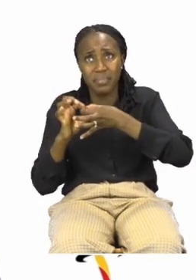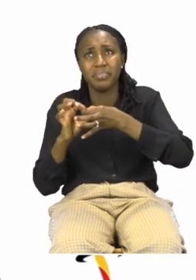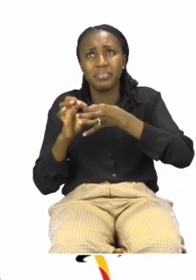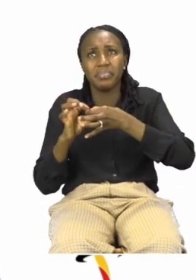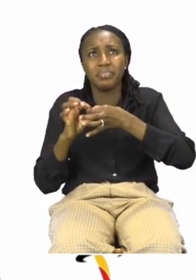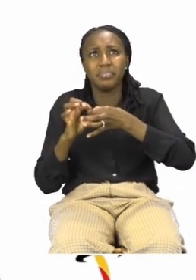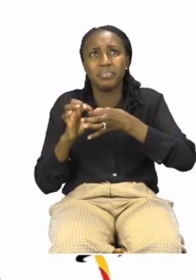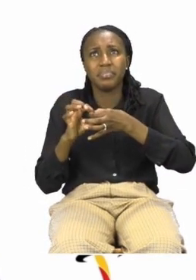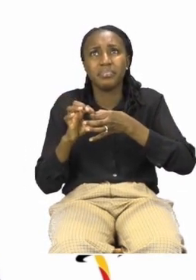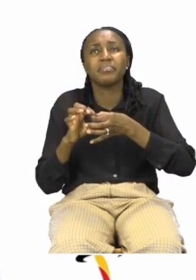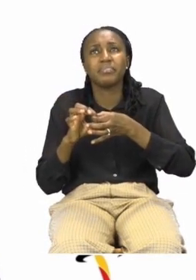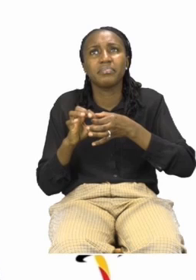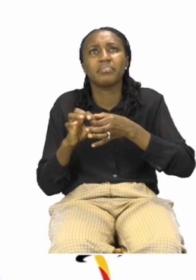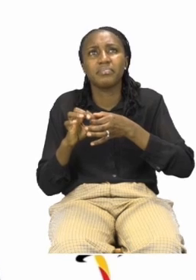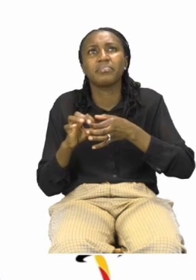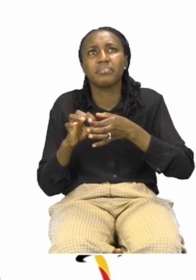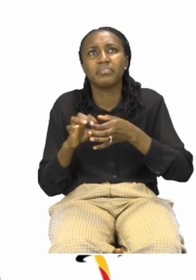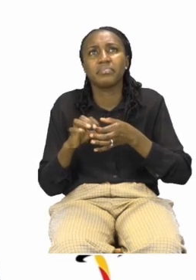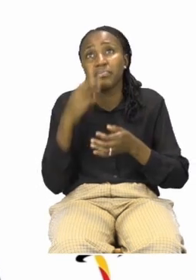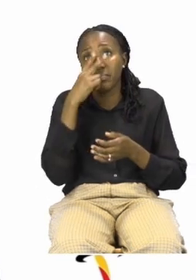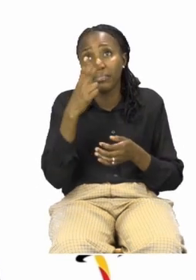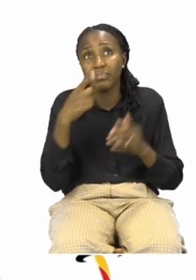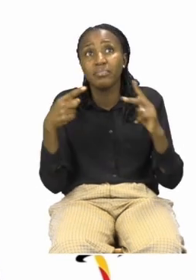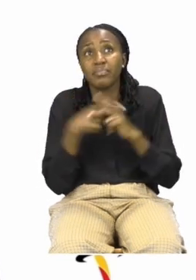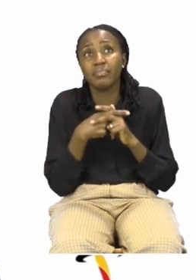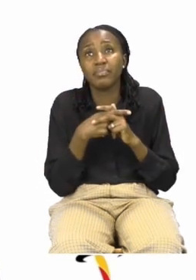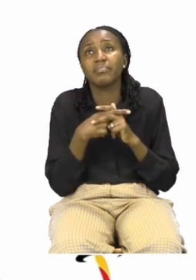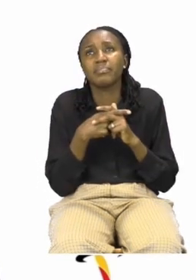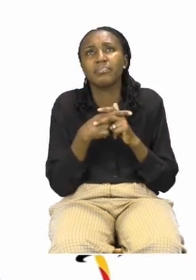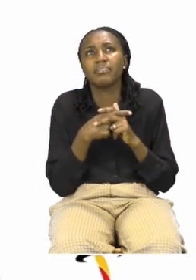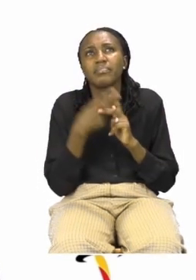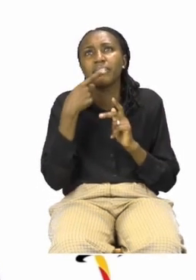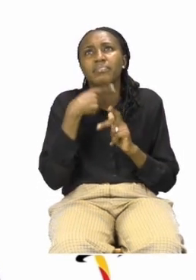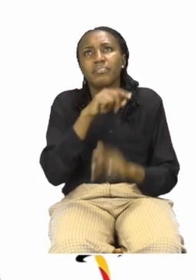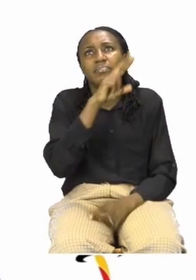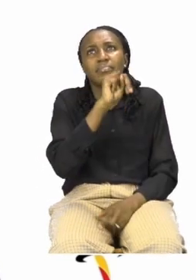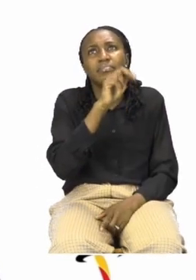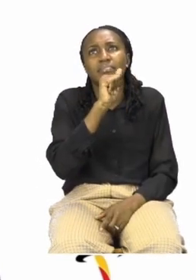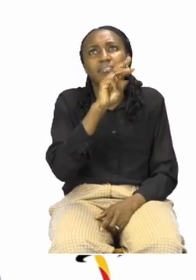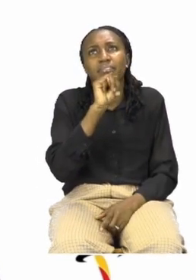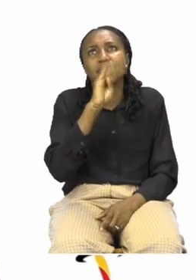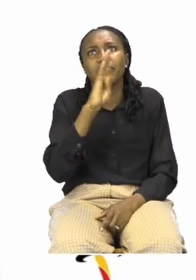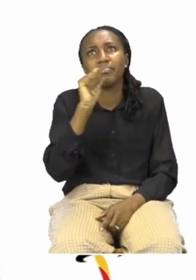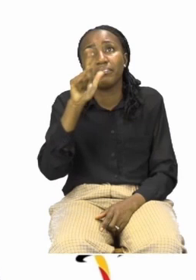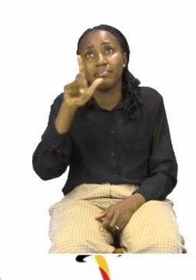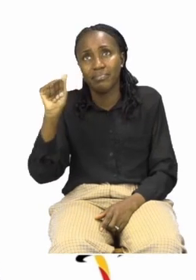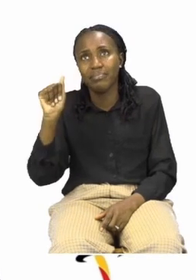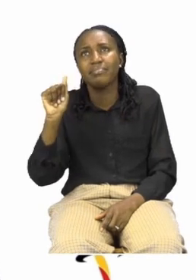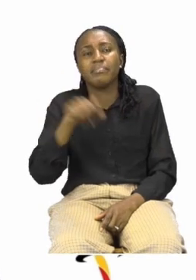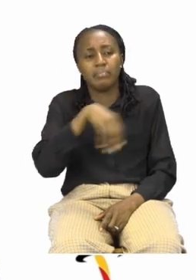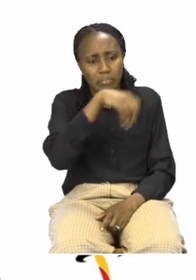para-athletes. That is also one of the priority sports codes. We've seen what happened to Nambala and to Shikongo, what they've done.